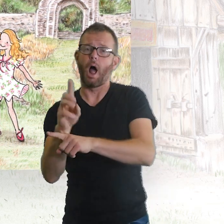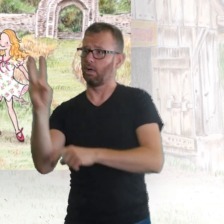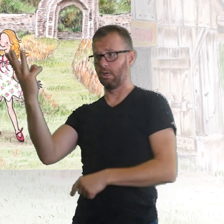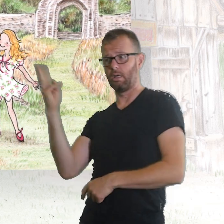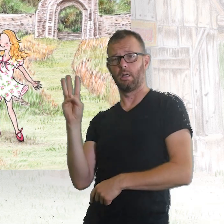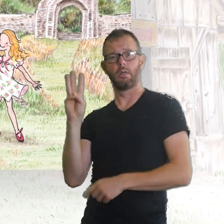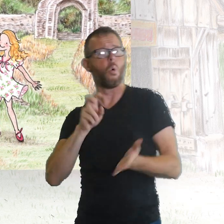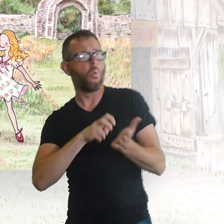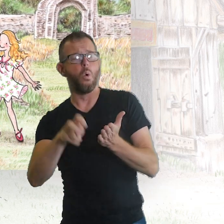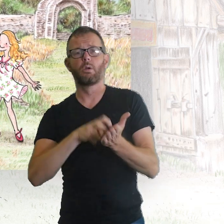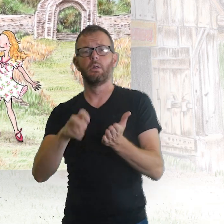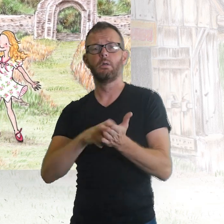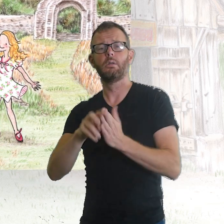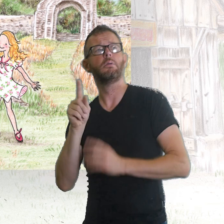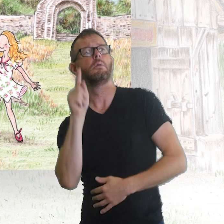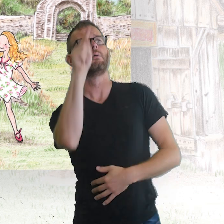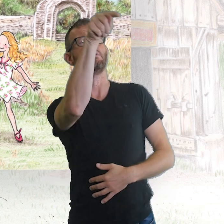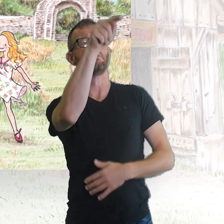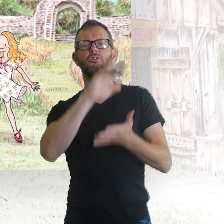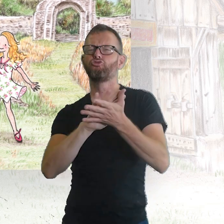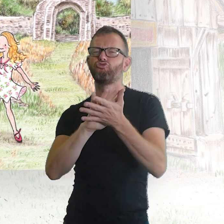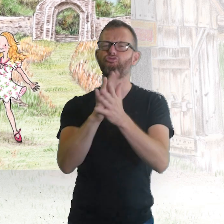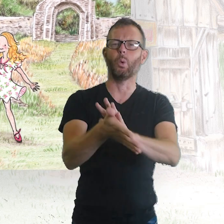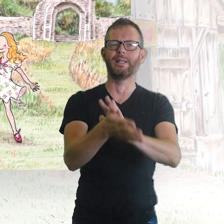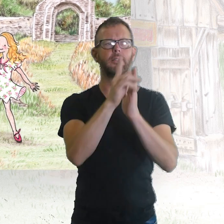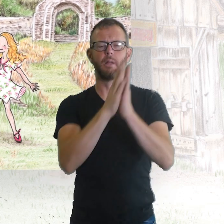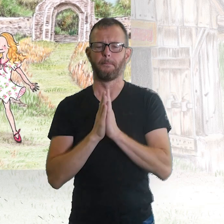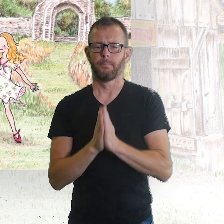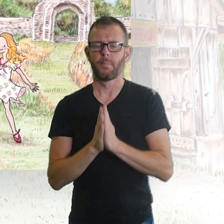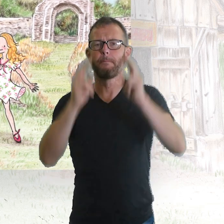Later, they walk to the ruins of the Grey Friars Monastery.